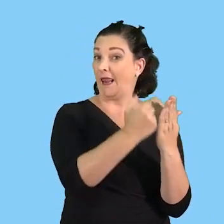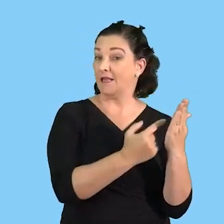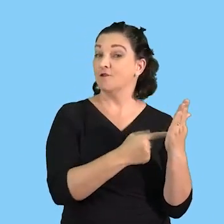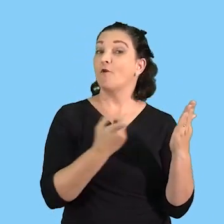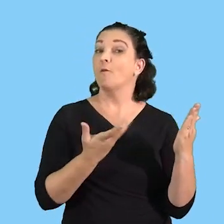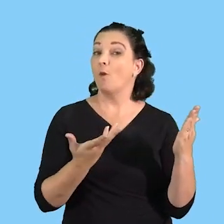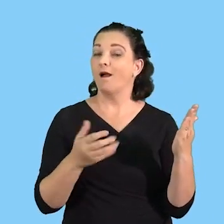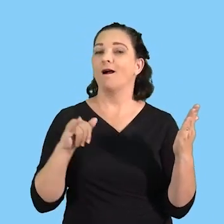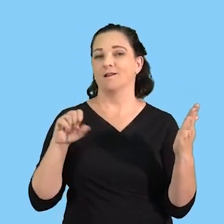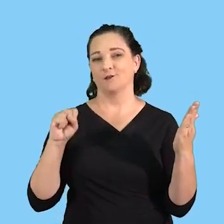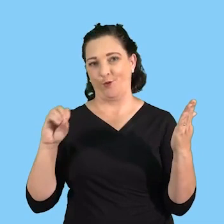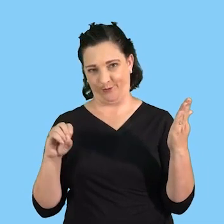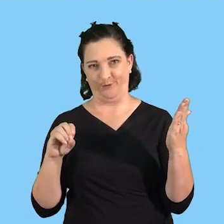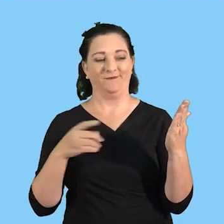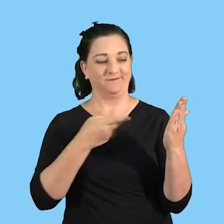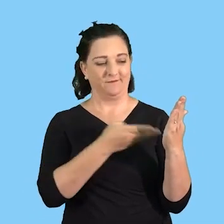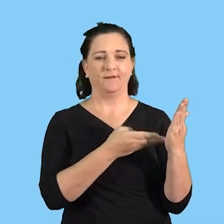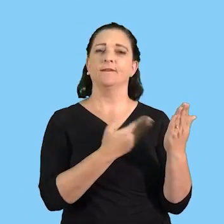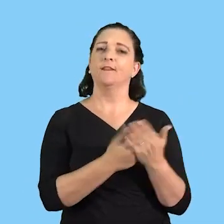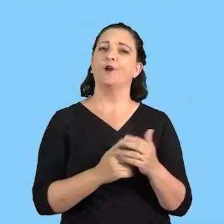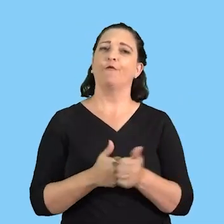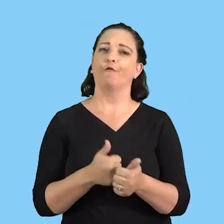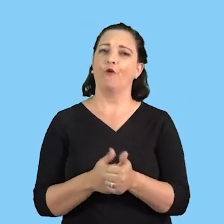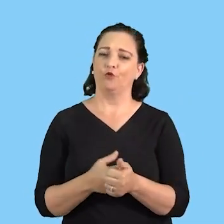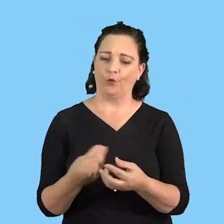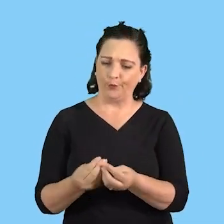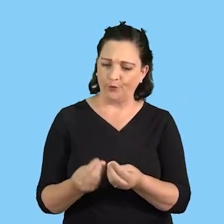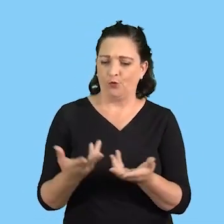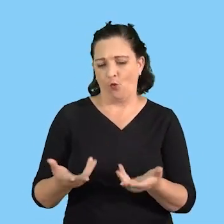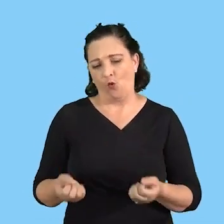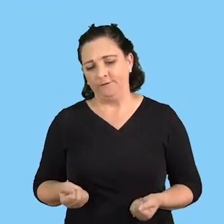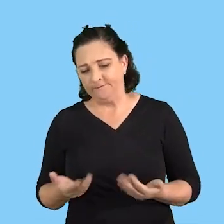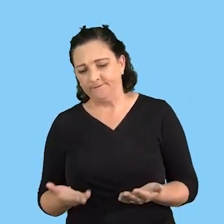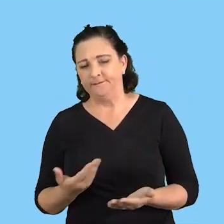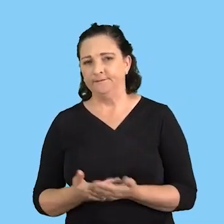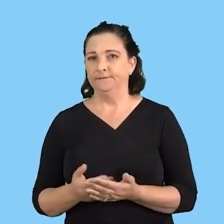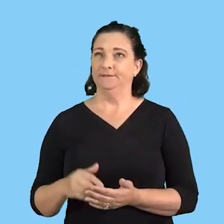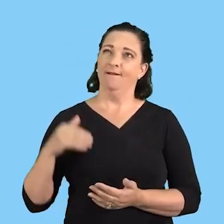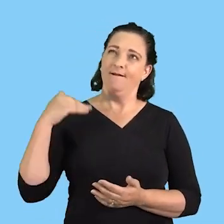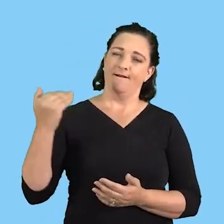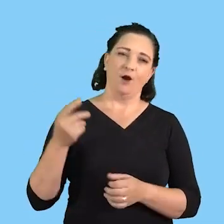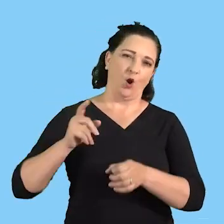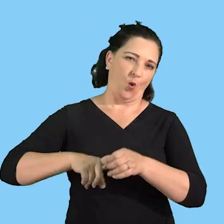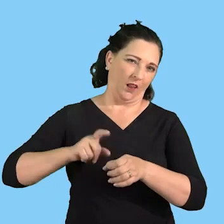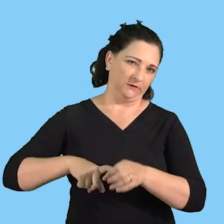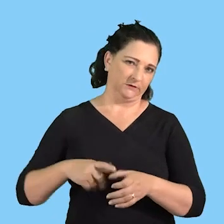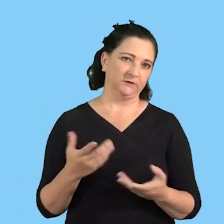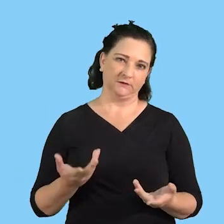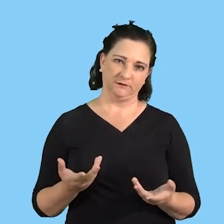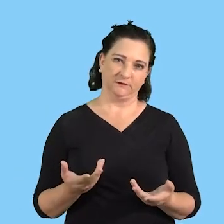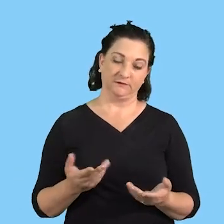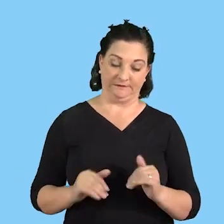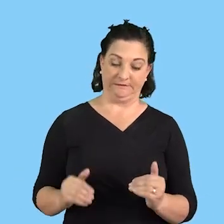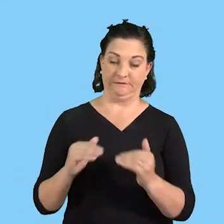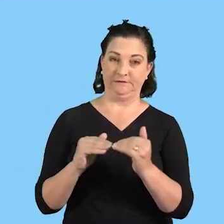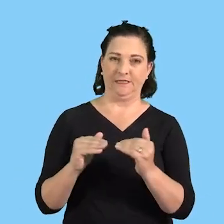follow it to make sure that they are producing products or services that are of high quality and meet standards